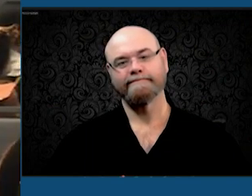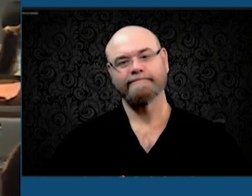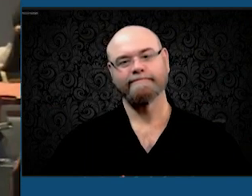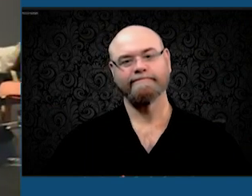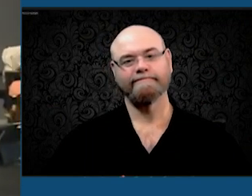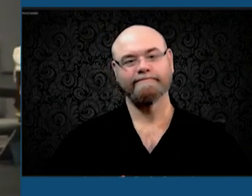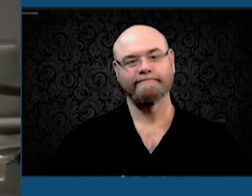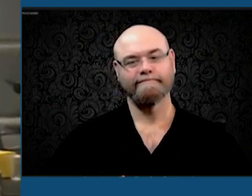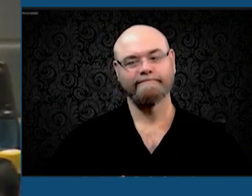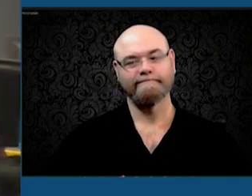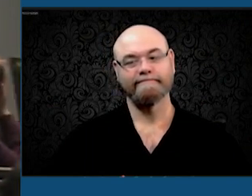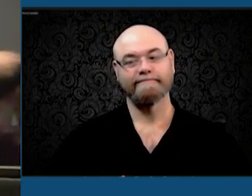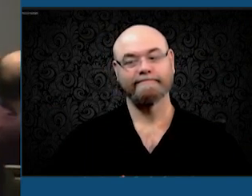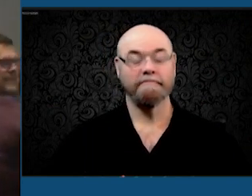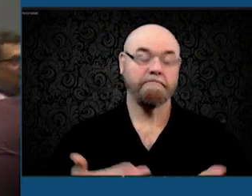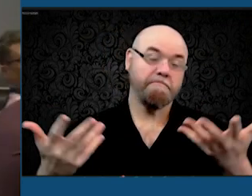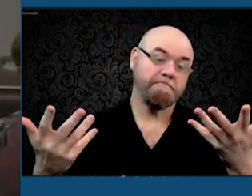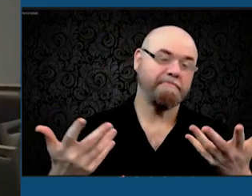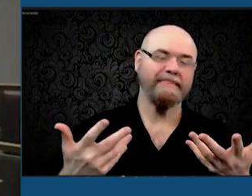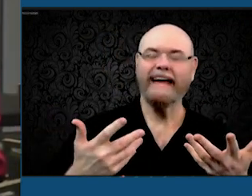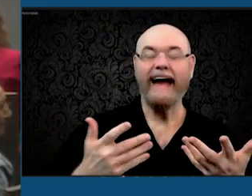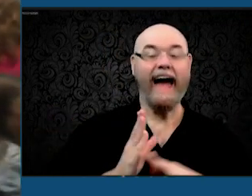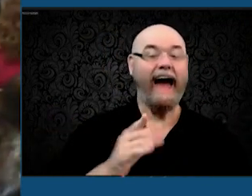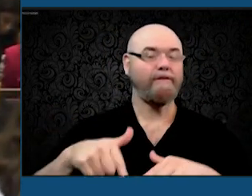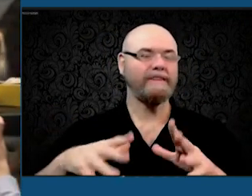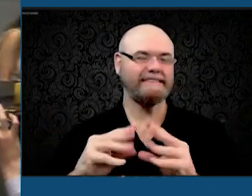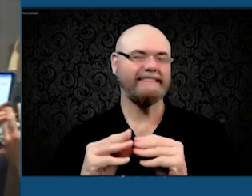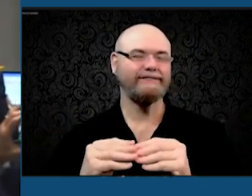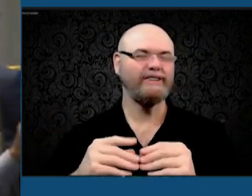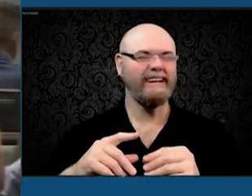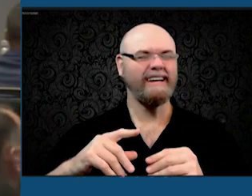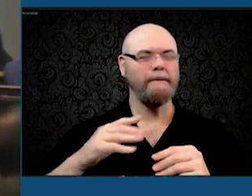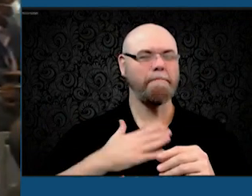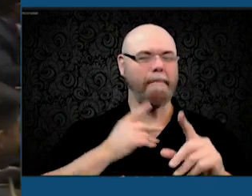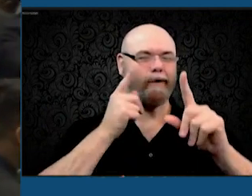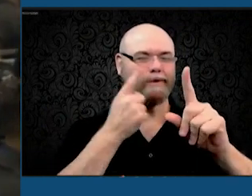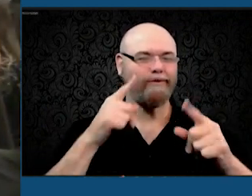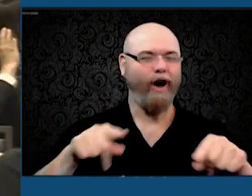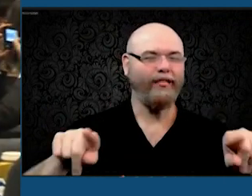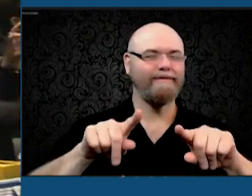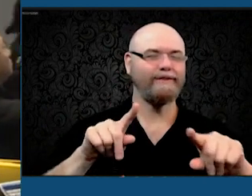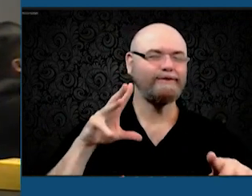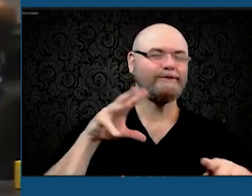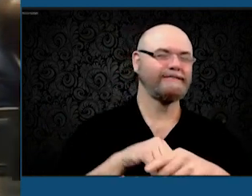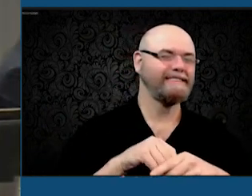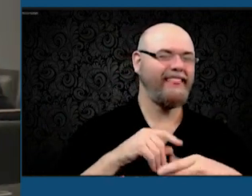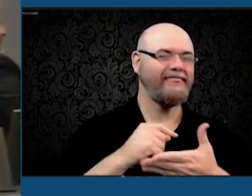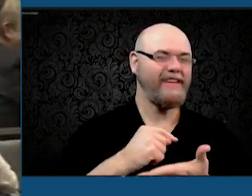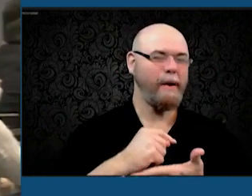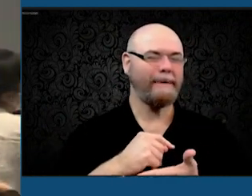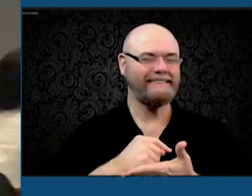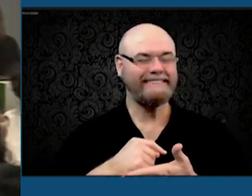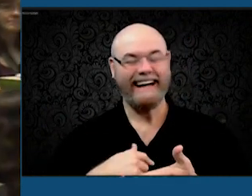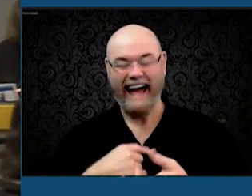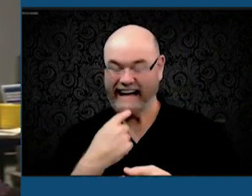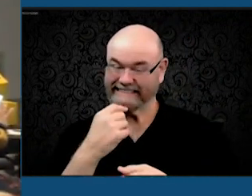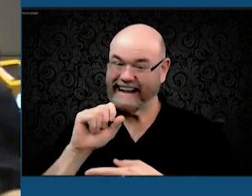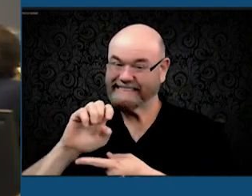Obviously, my goal is for all of you to go into therapy after this session. I just said SEL wasn't therapy, but that doesn't mean you can't go for